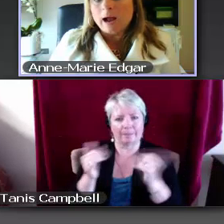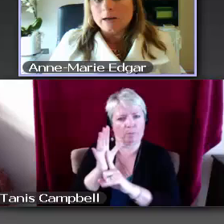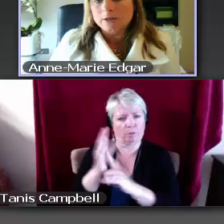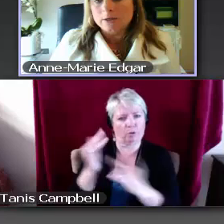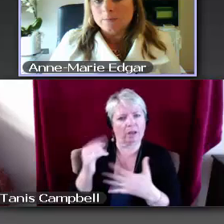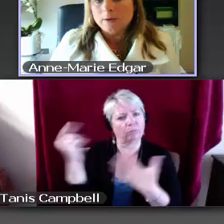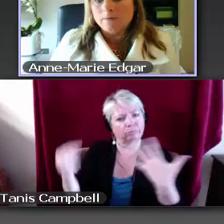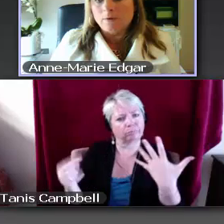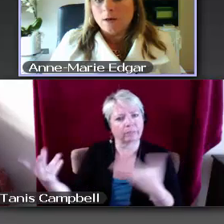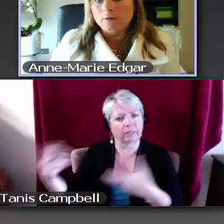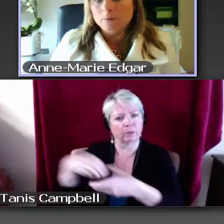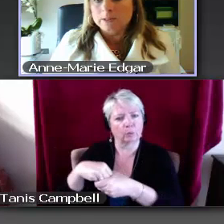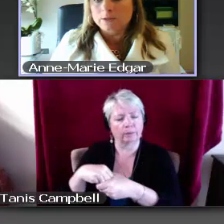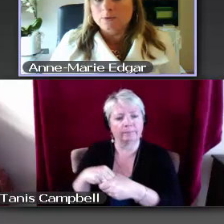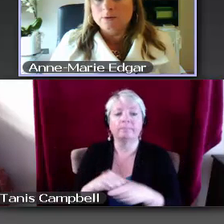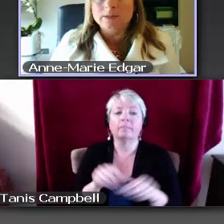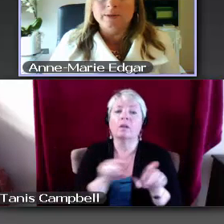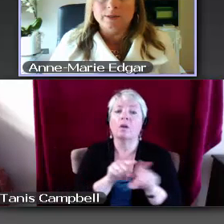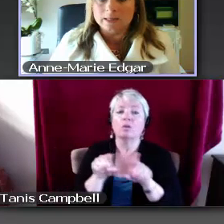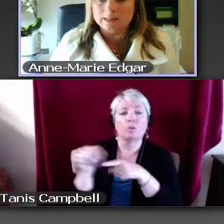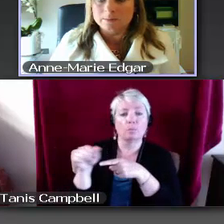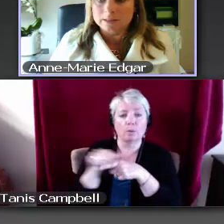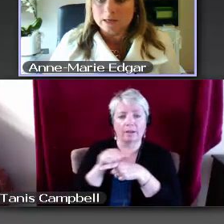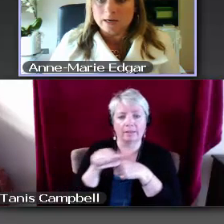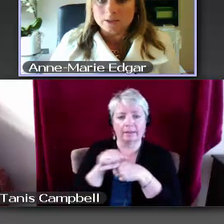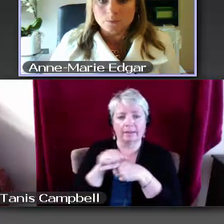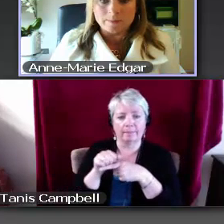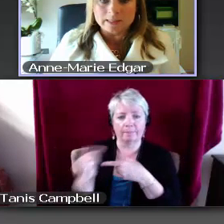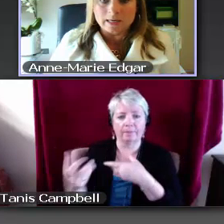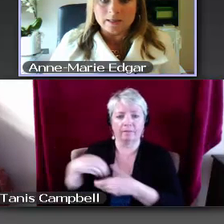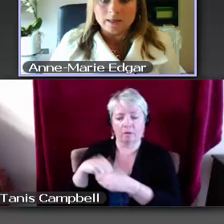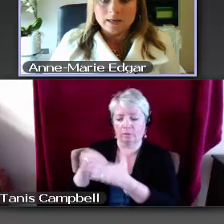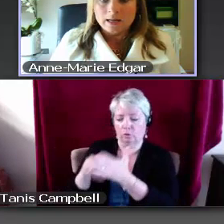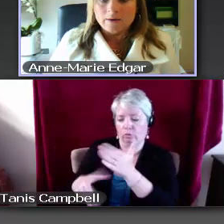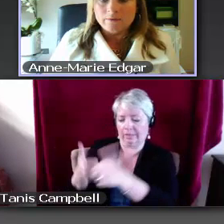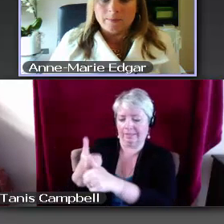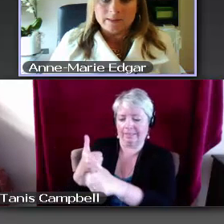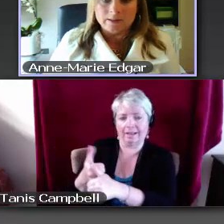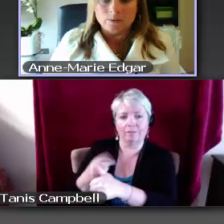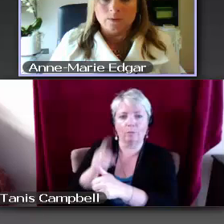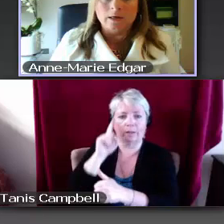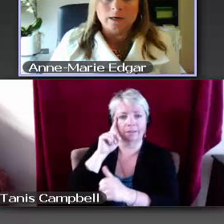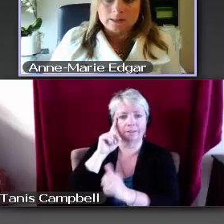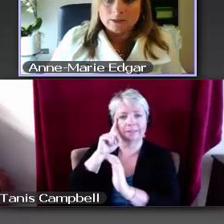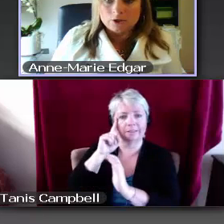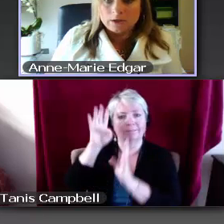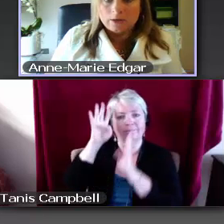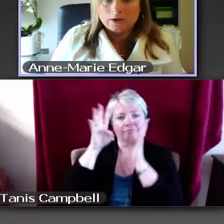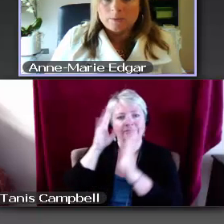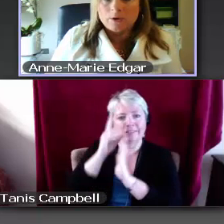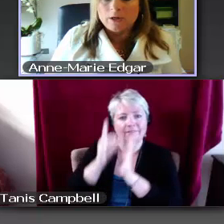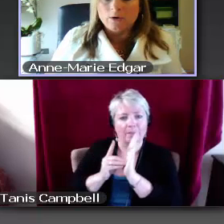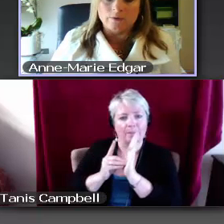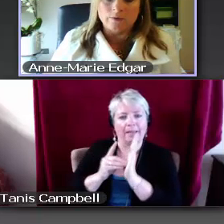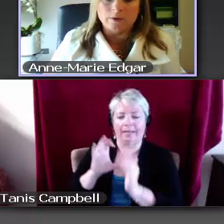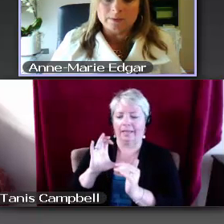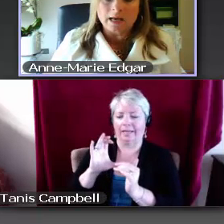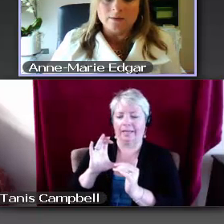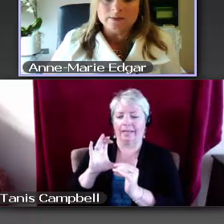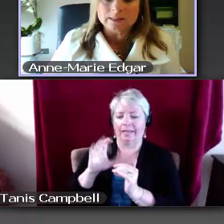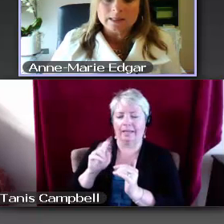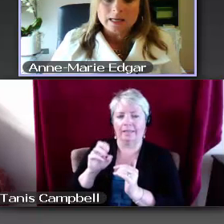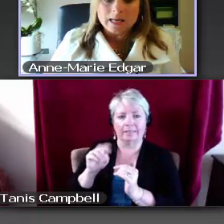There's a practicum involved where students build a custom designed website for a business or organization in the community or